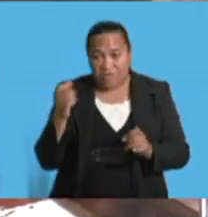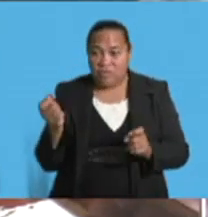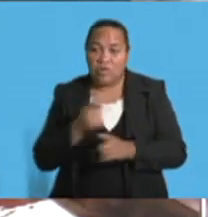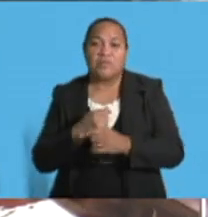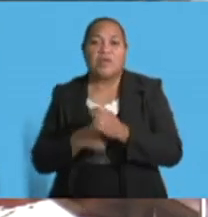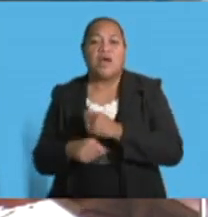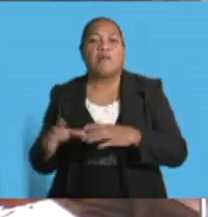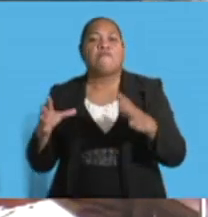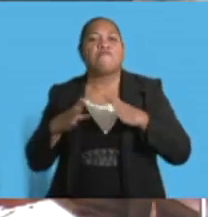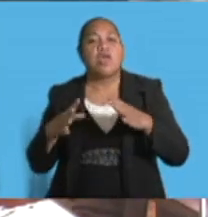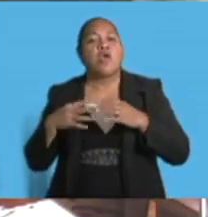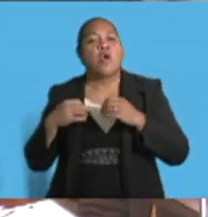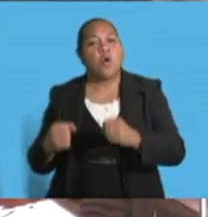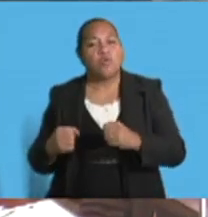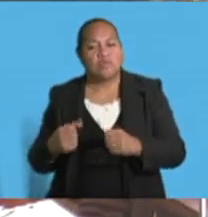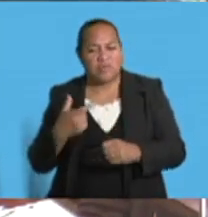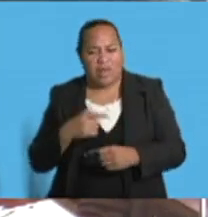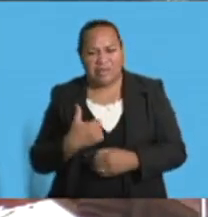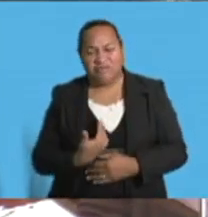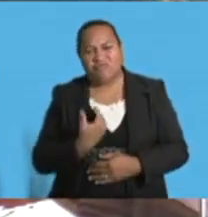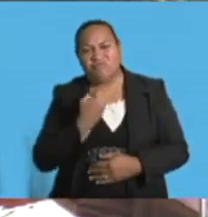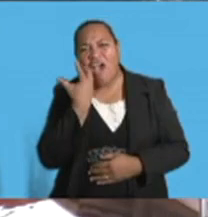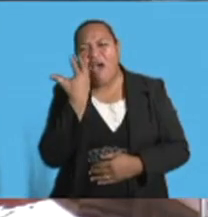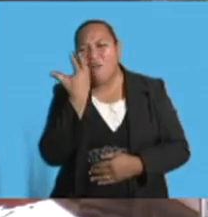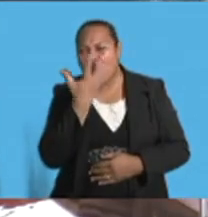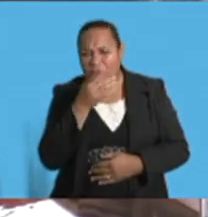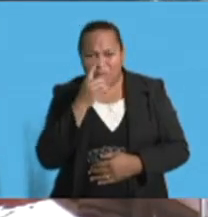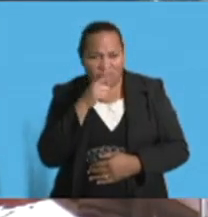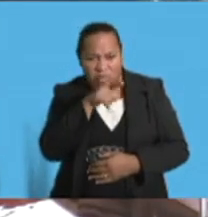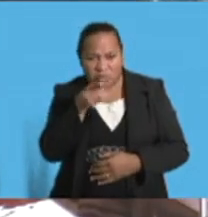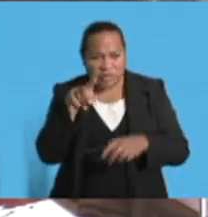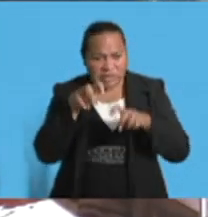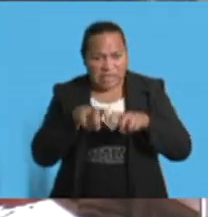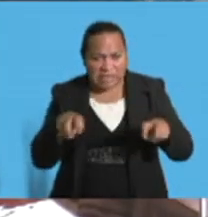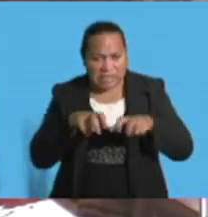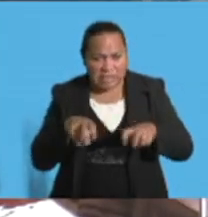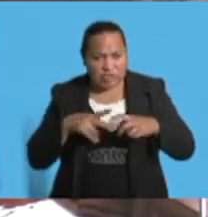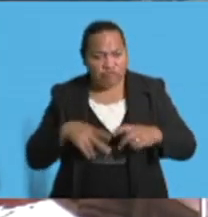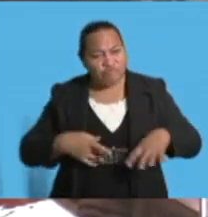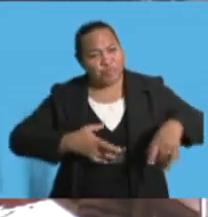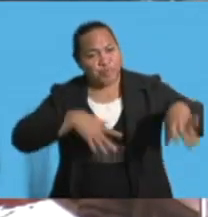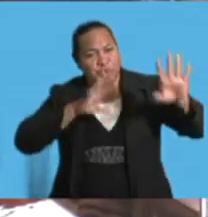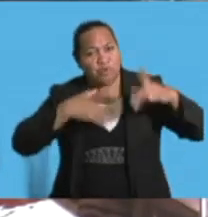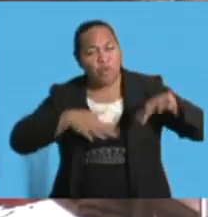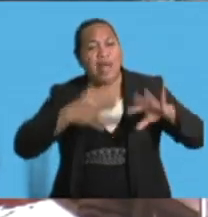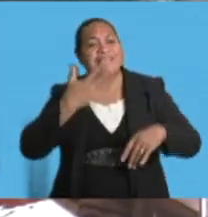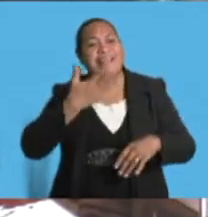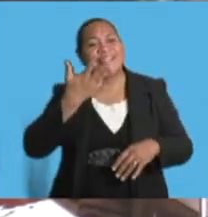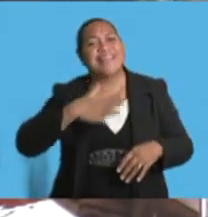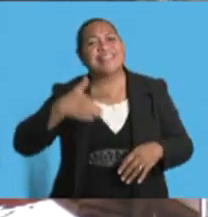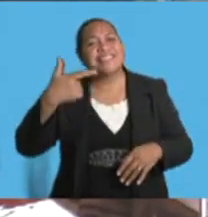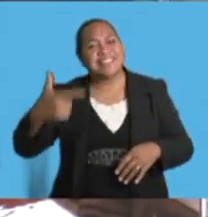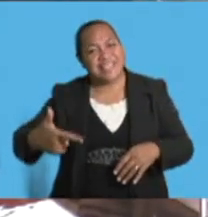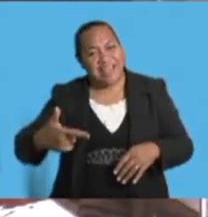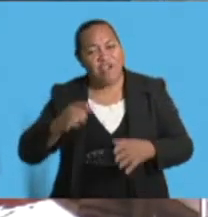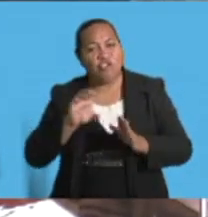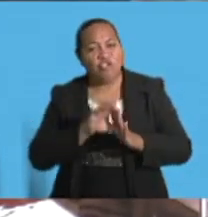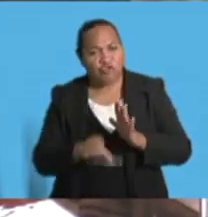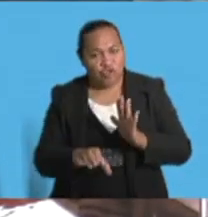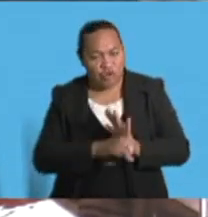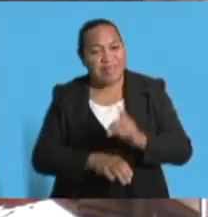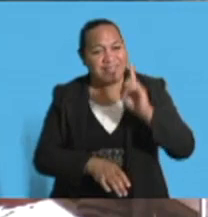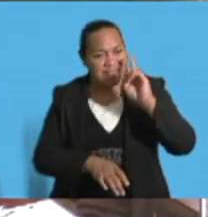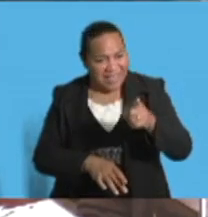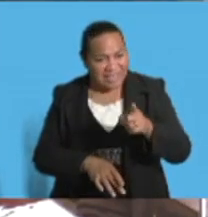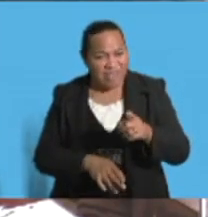Bay. It is therefore shameful that some people sitting in this very room are praising the 1997 Constitution. That is the primary reason